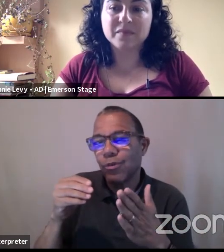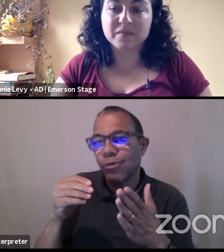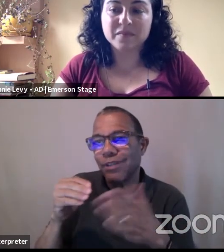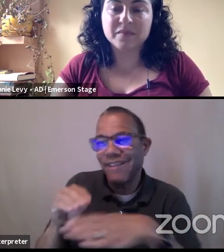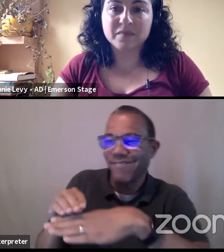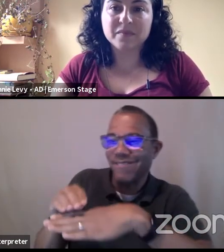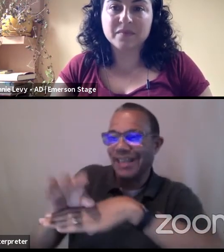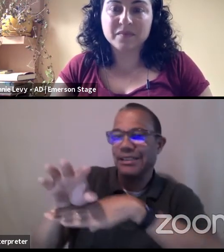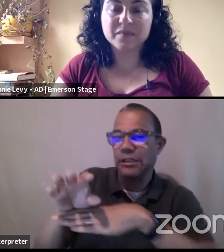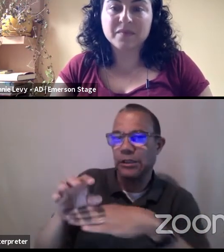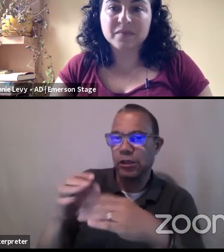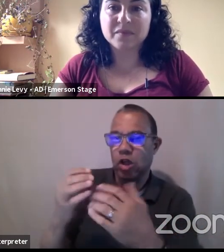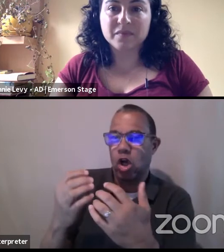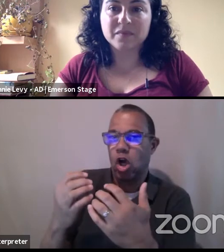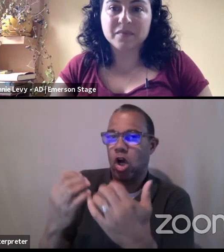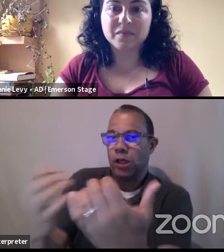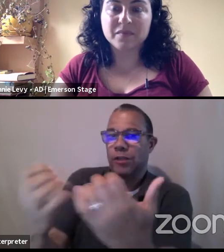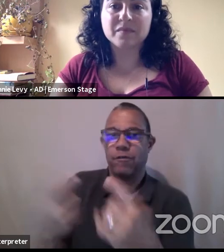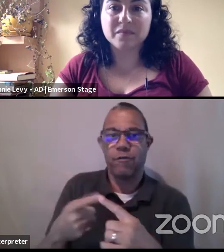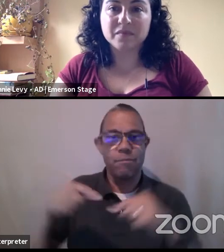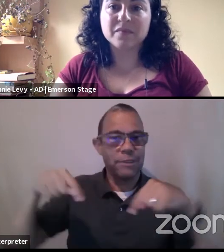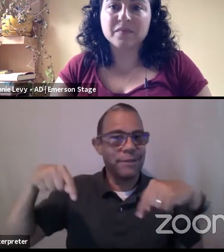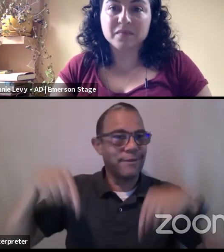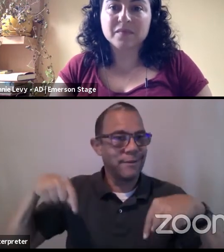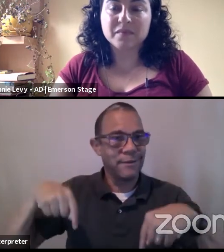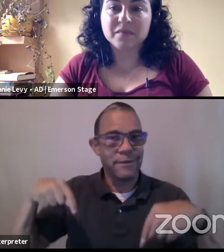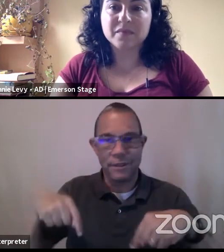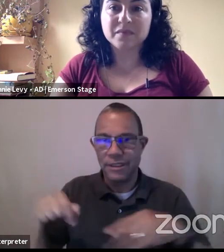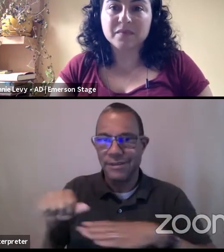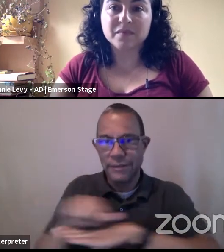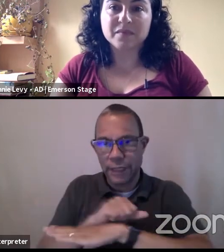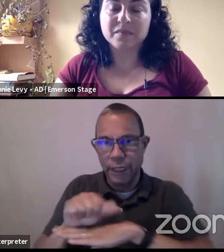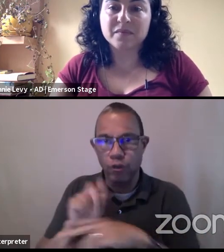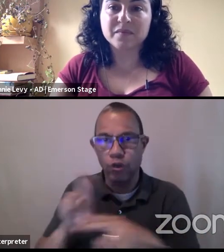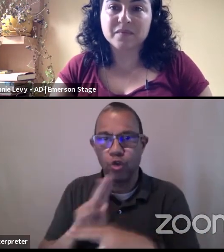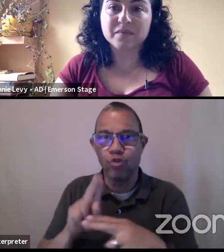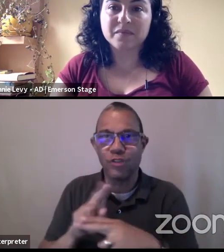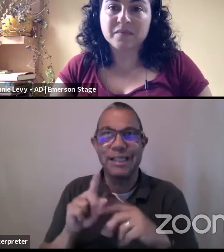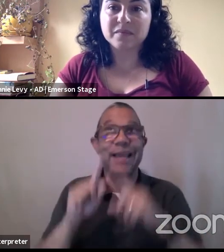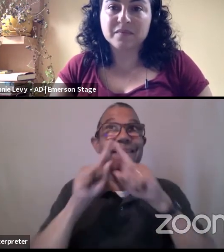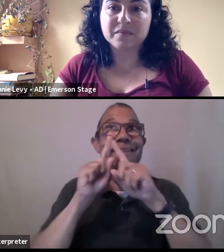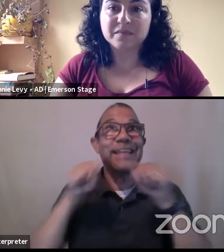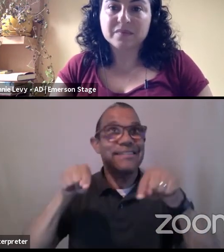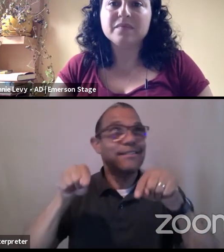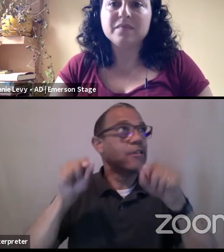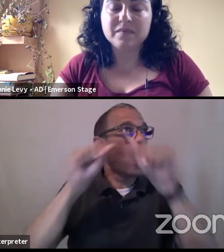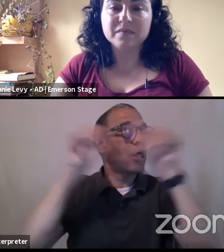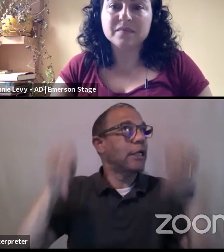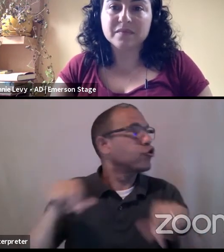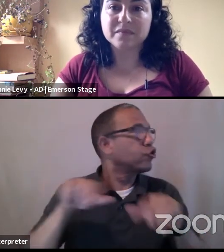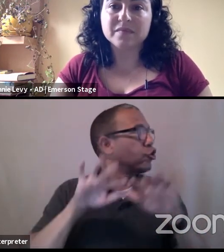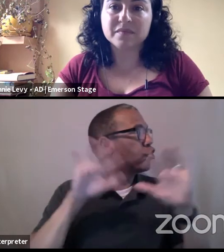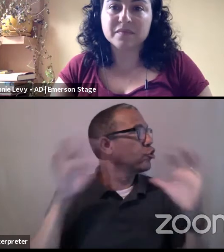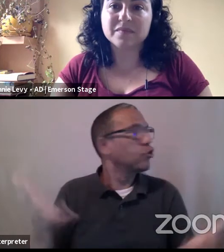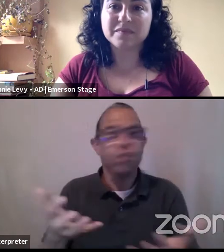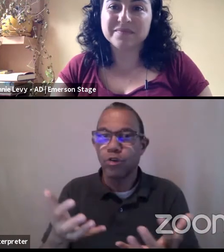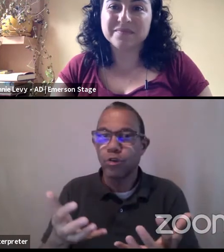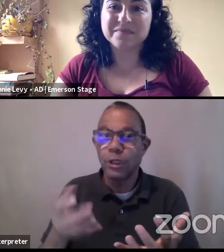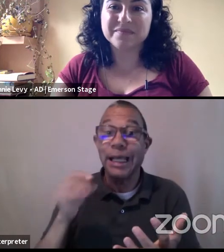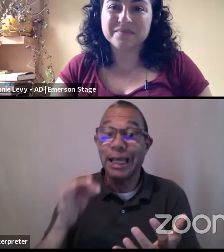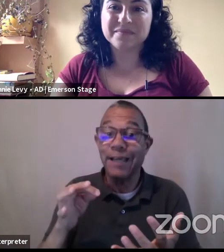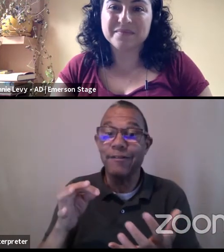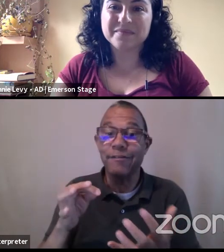this stage, using this architecture? If it's round audience seating,